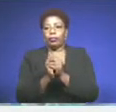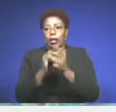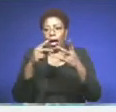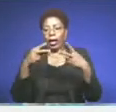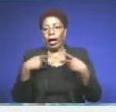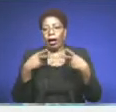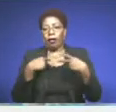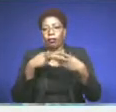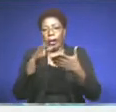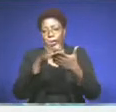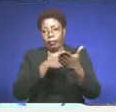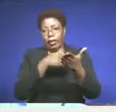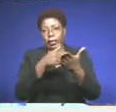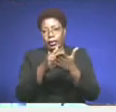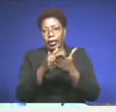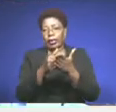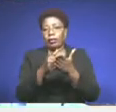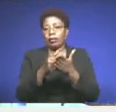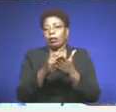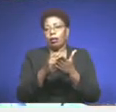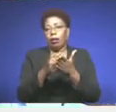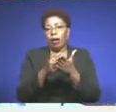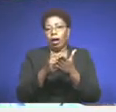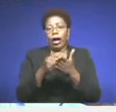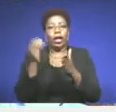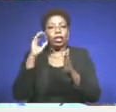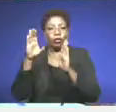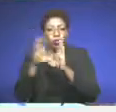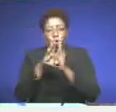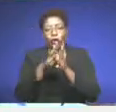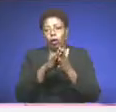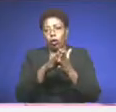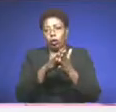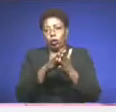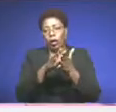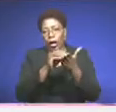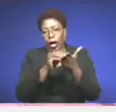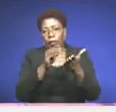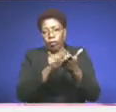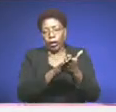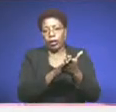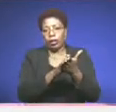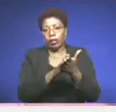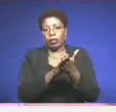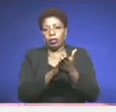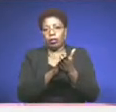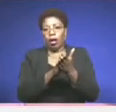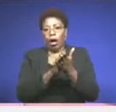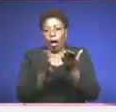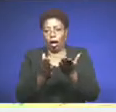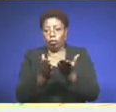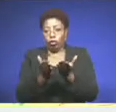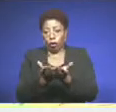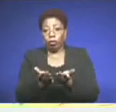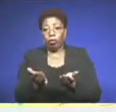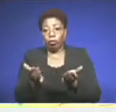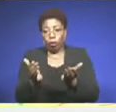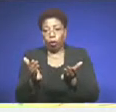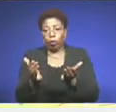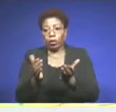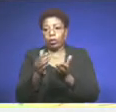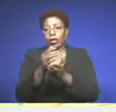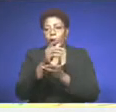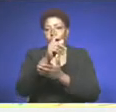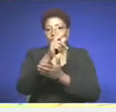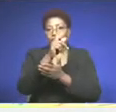original acrylic paintings, as well as canvas prints, photo prints, my ceramic work, which ranges from bowls to tiles, as well as ornaments.